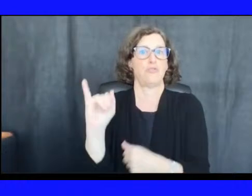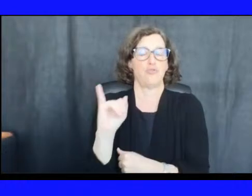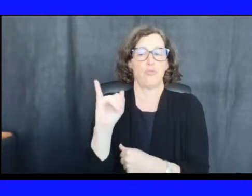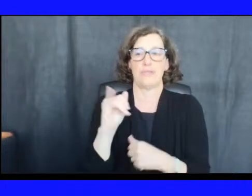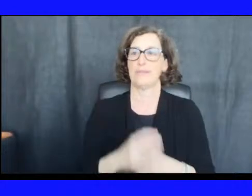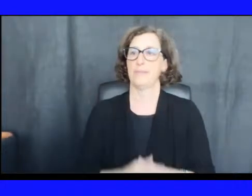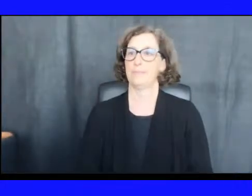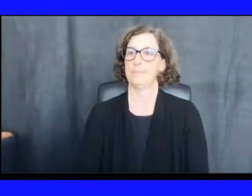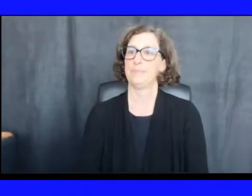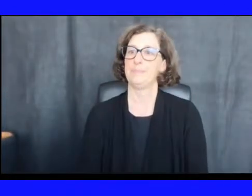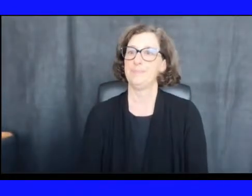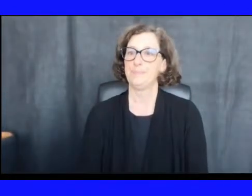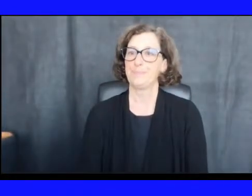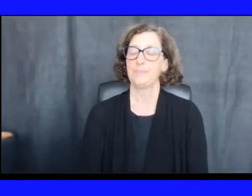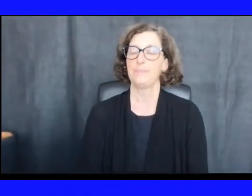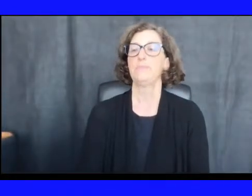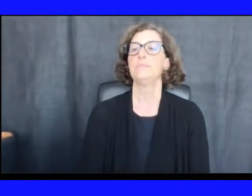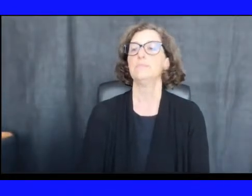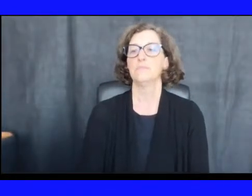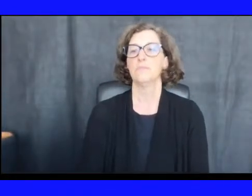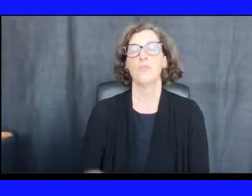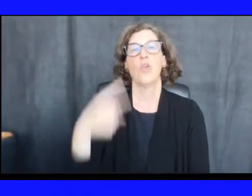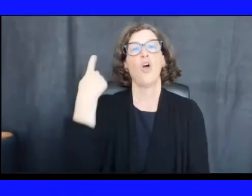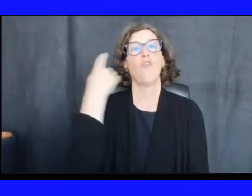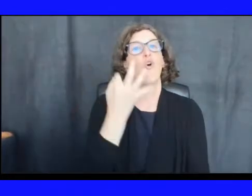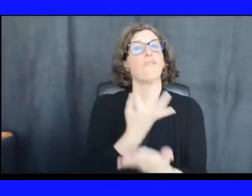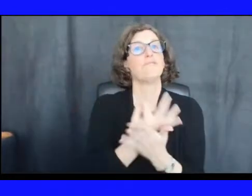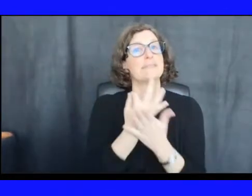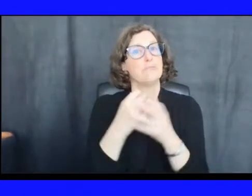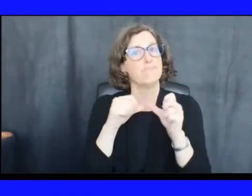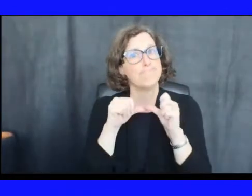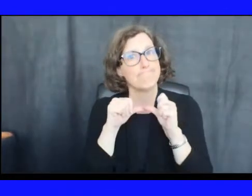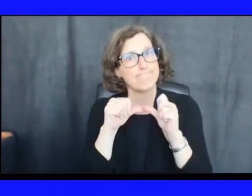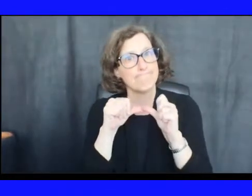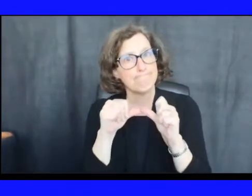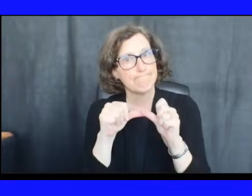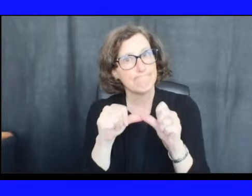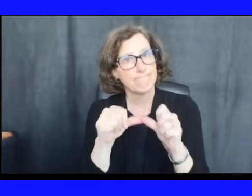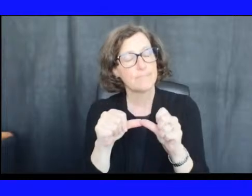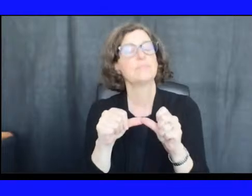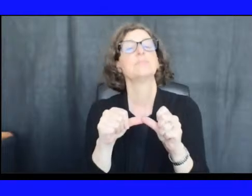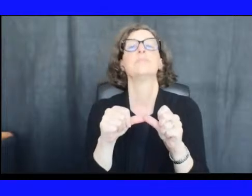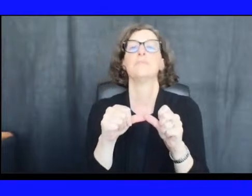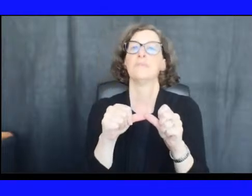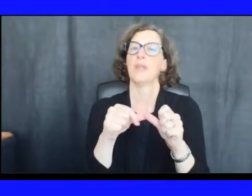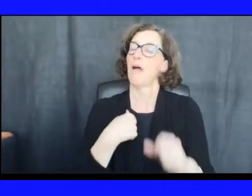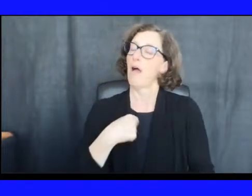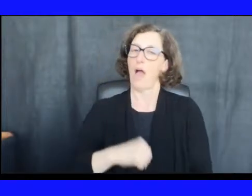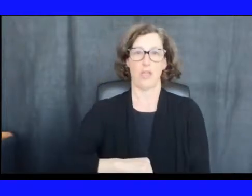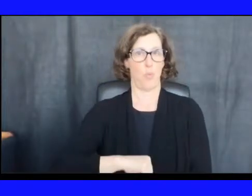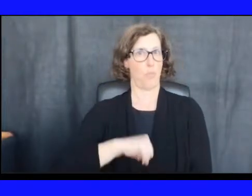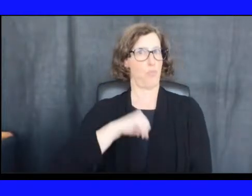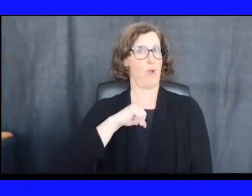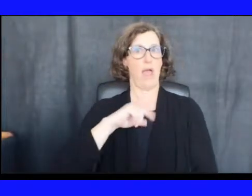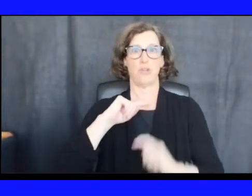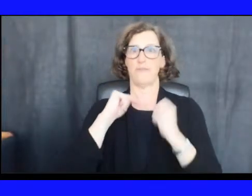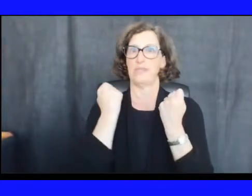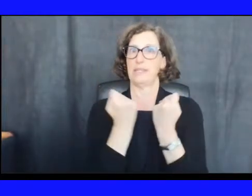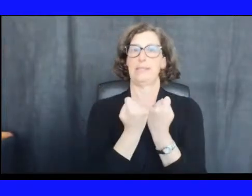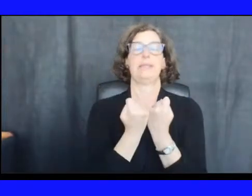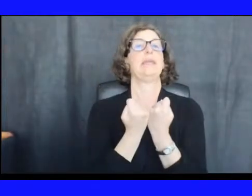in coverage or getting financial assistance, NYC Care, chiefly among them. That is up to